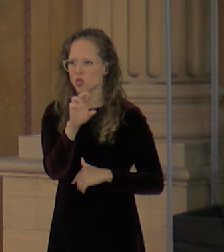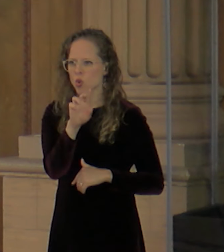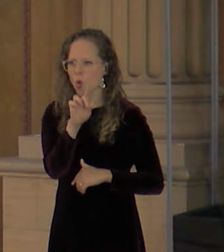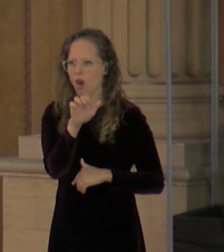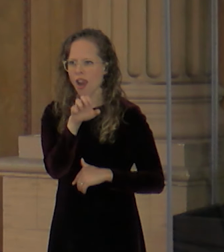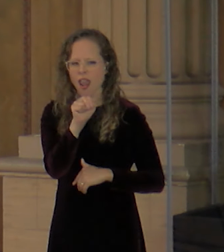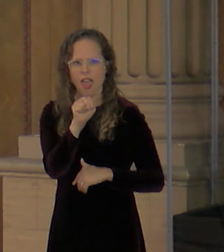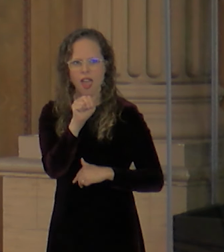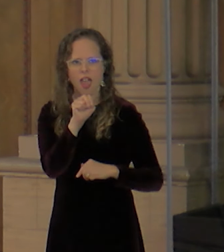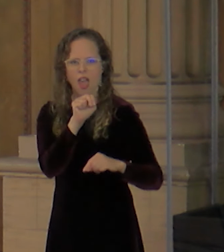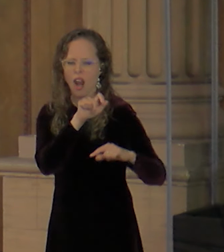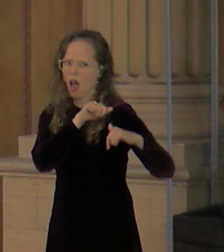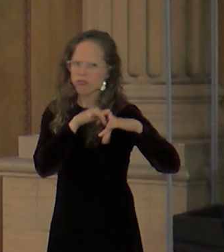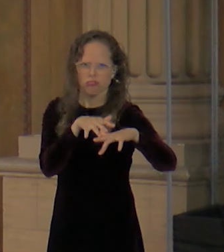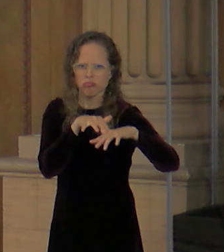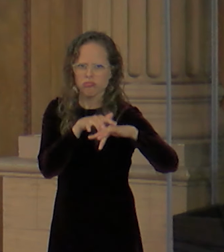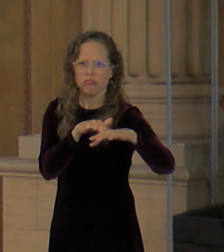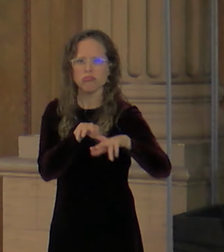with a snare?"